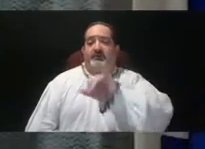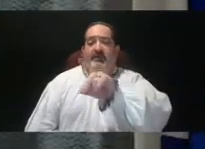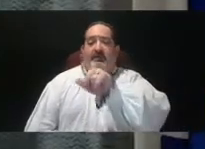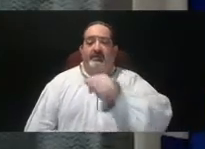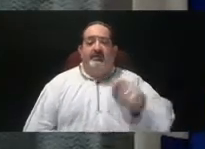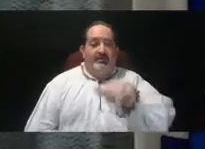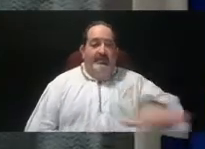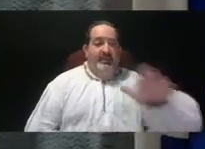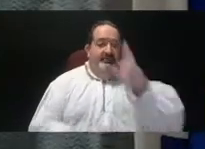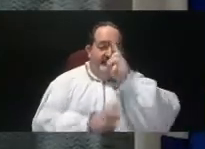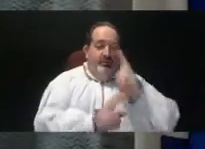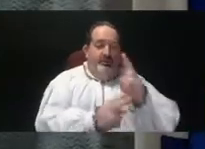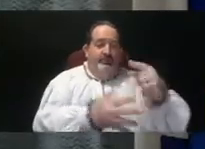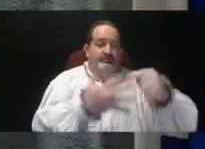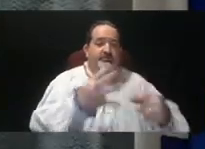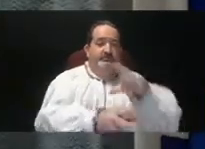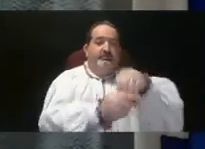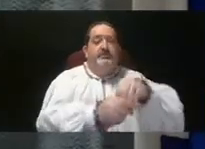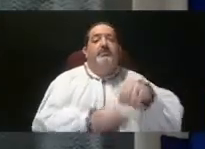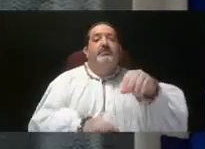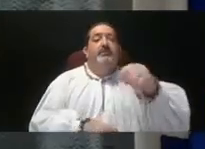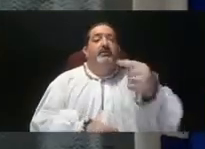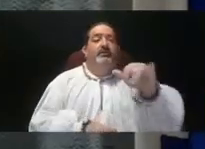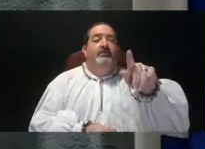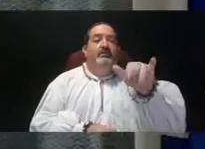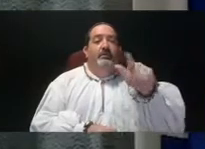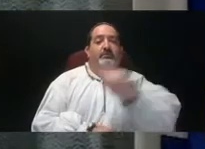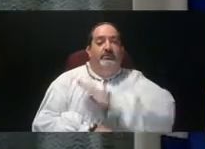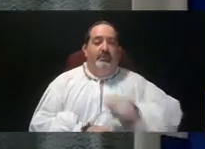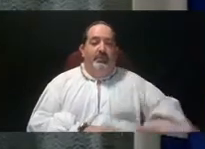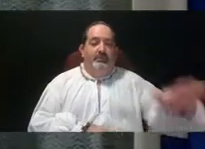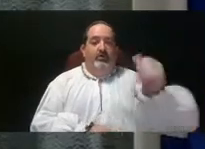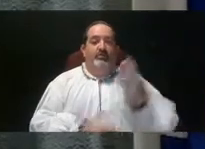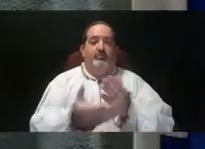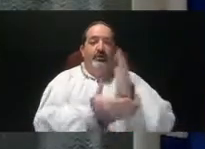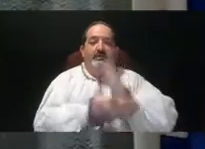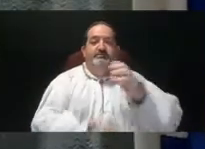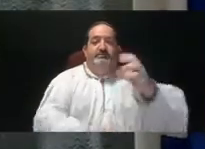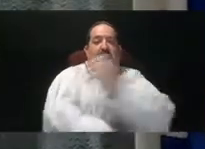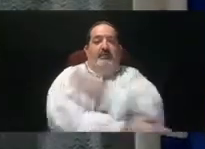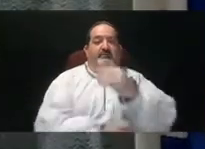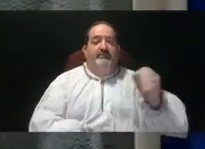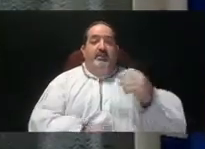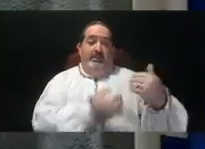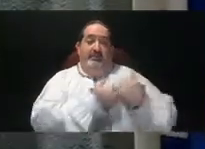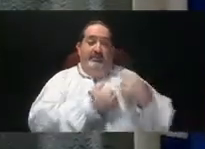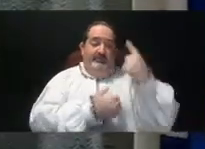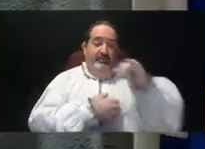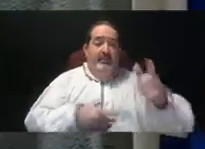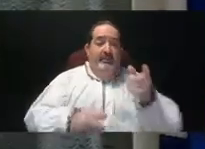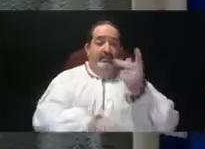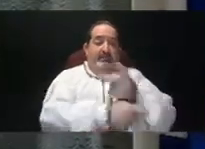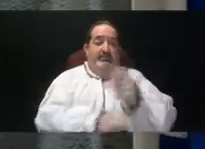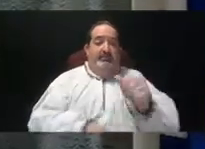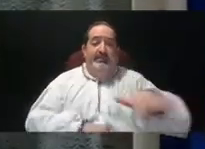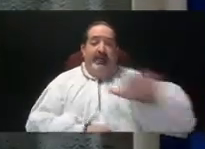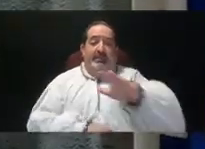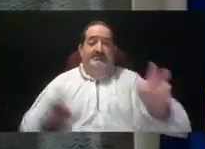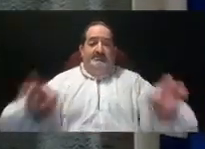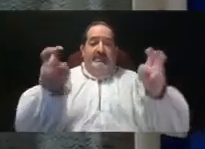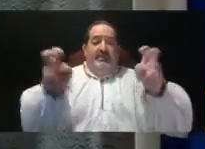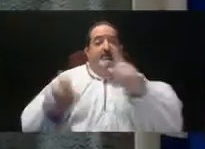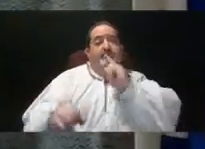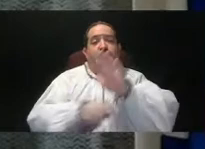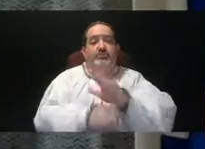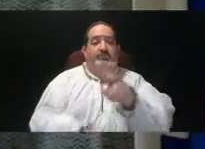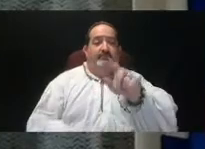of Gyldenholt, with all the rights, powers, and obligations thereof, and that they hold these lands and titles as sworn vassal